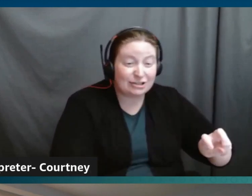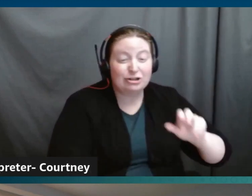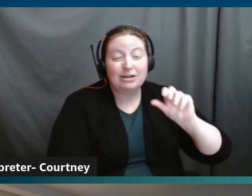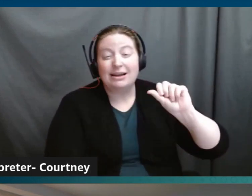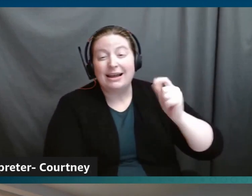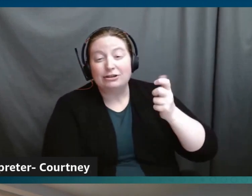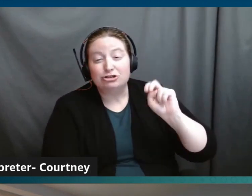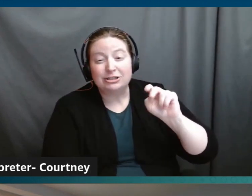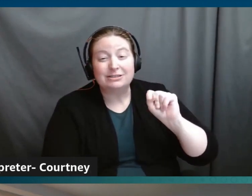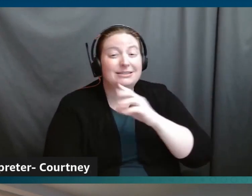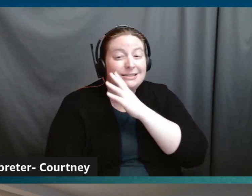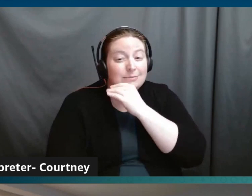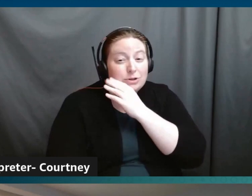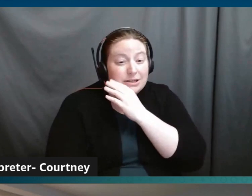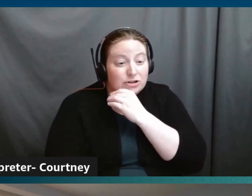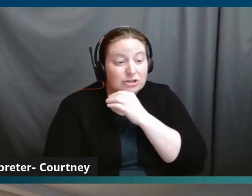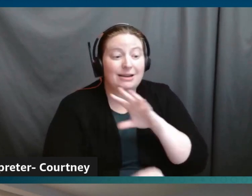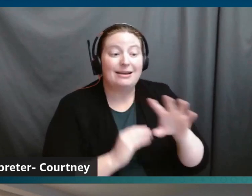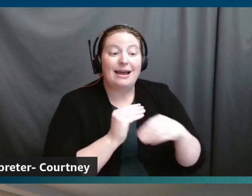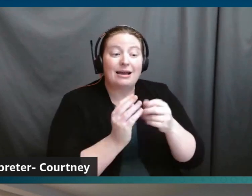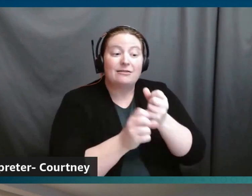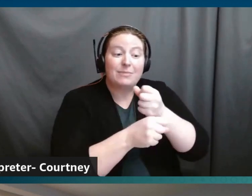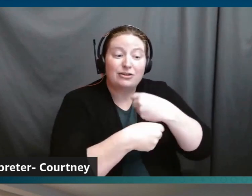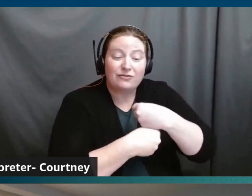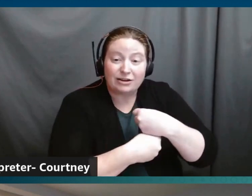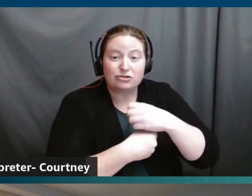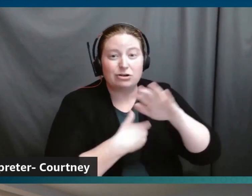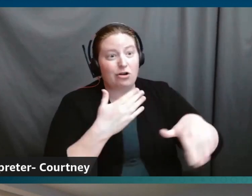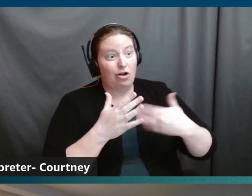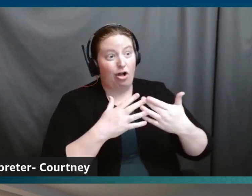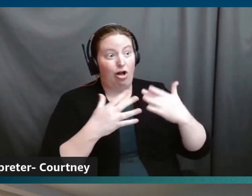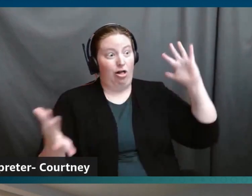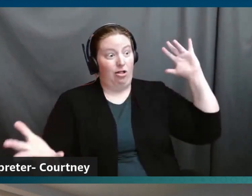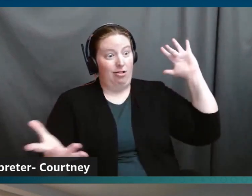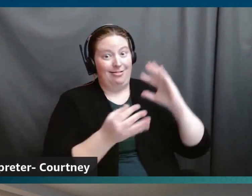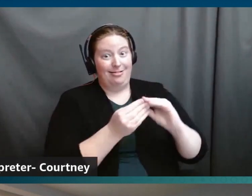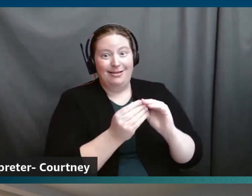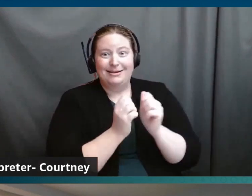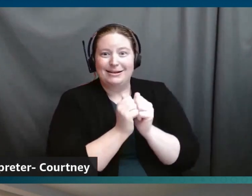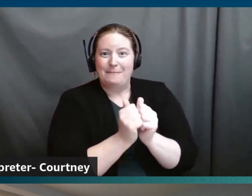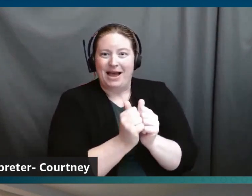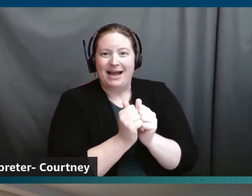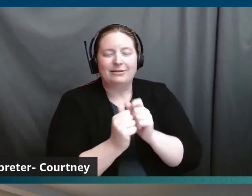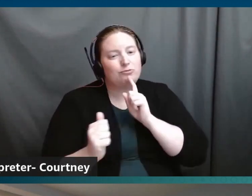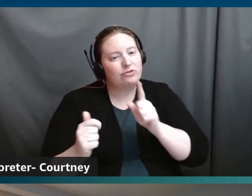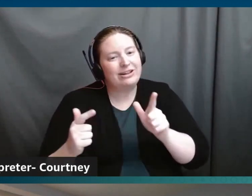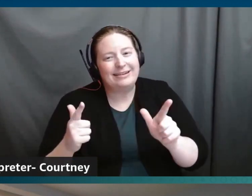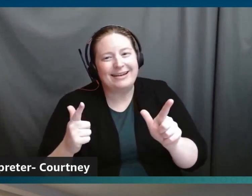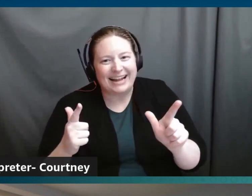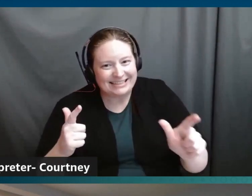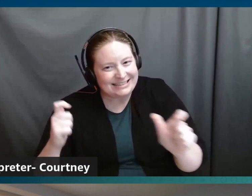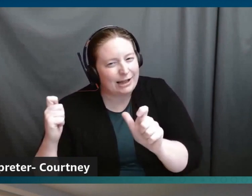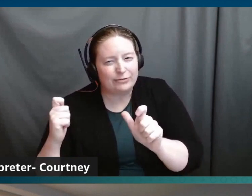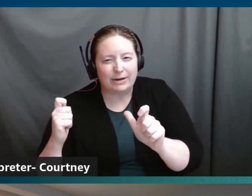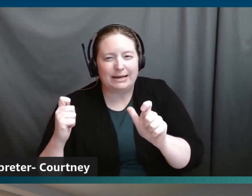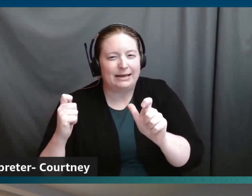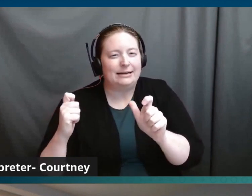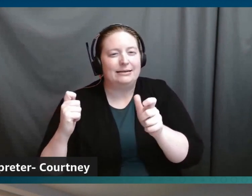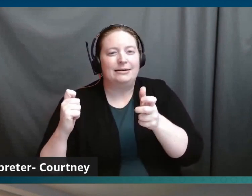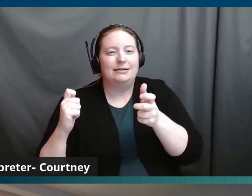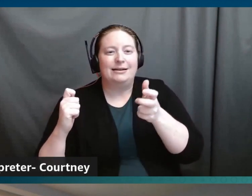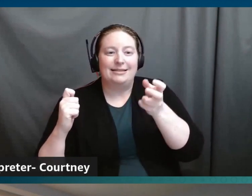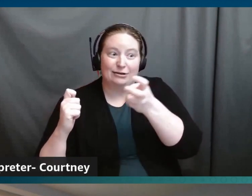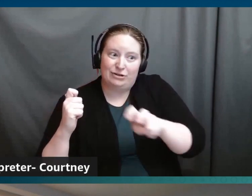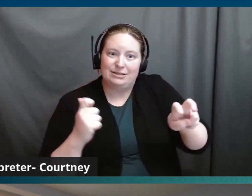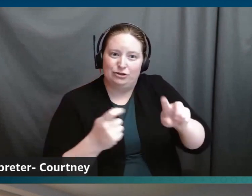simulation, additive manufacturing, all those things combined are really accelerating the transition to a circular economy.